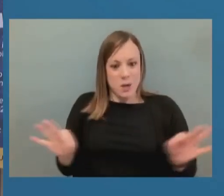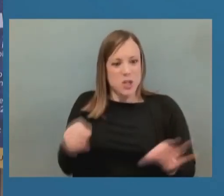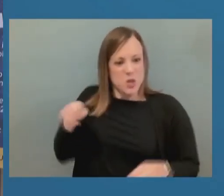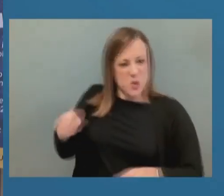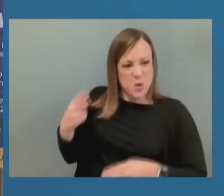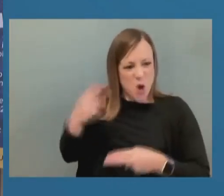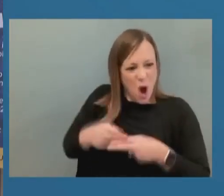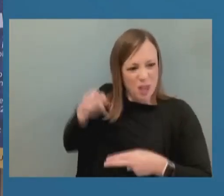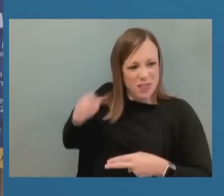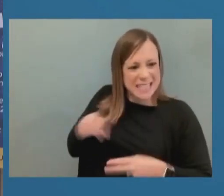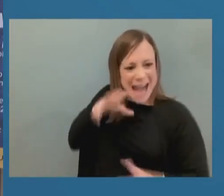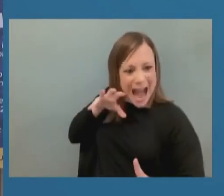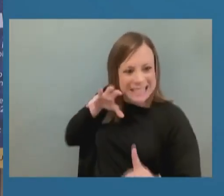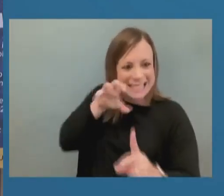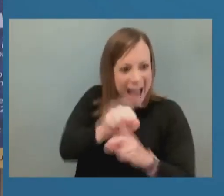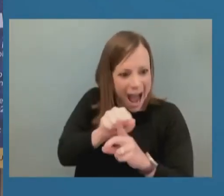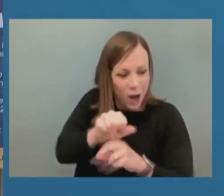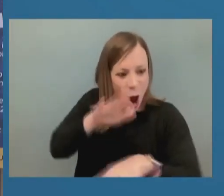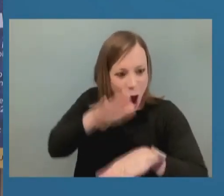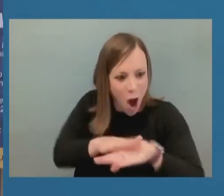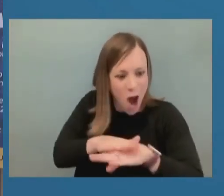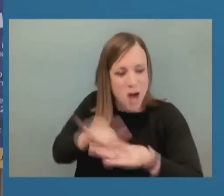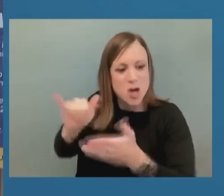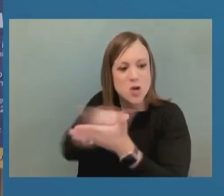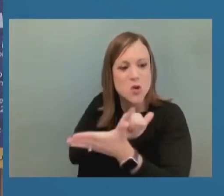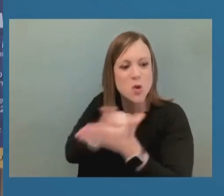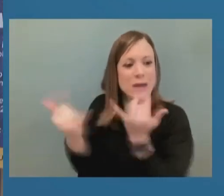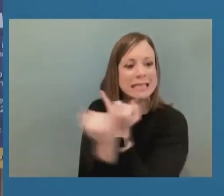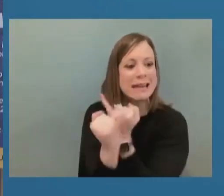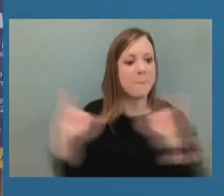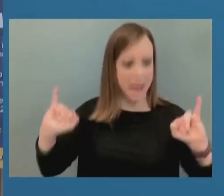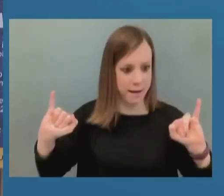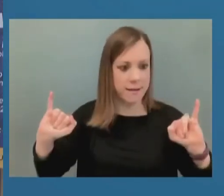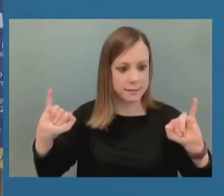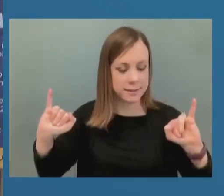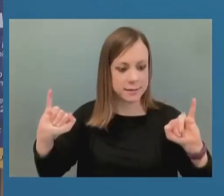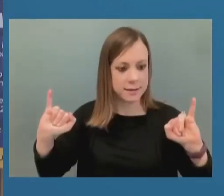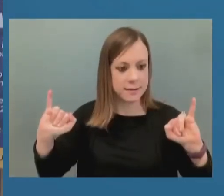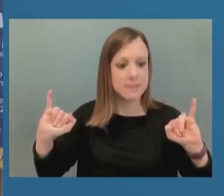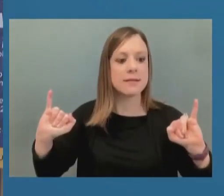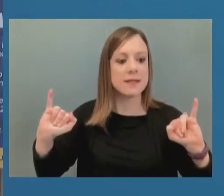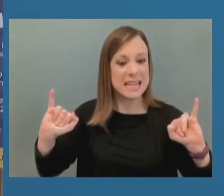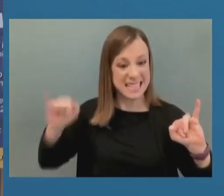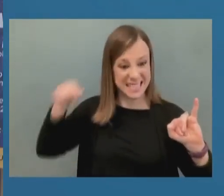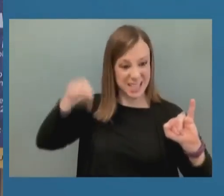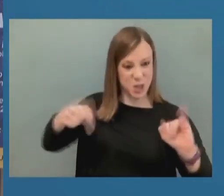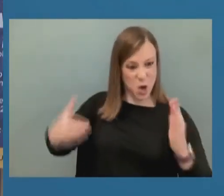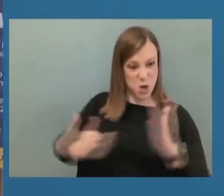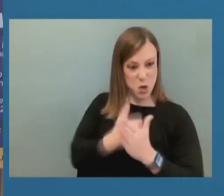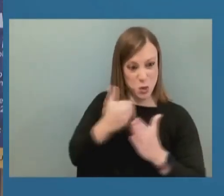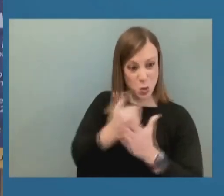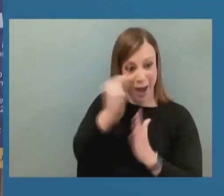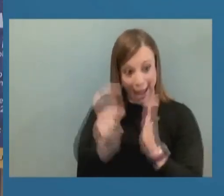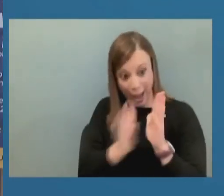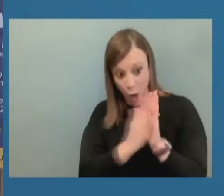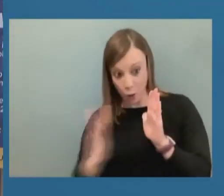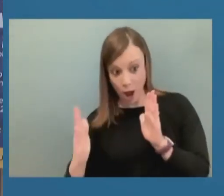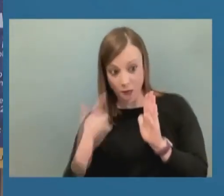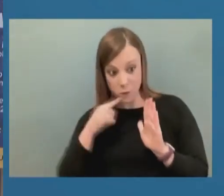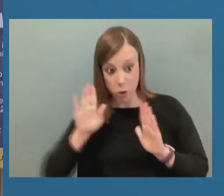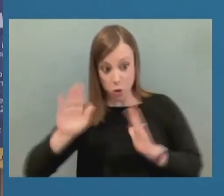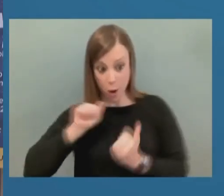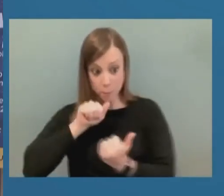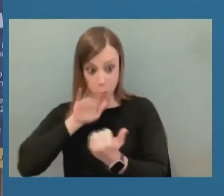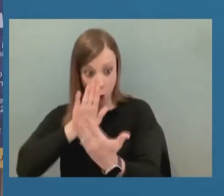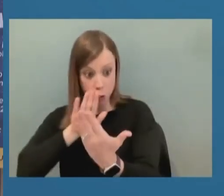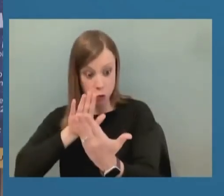New York's sovereignty. Is this marking a new era of your approach to the Trump administration, or should we